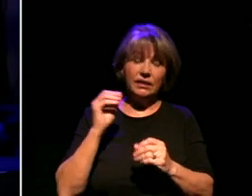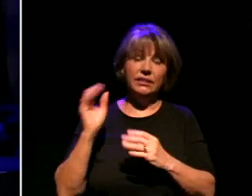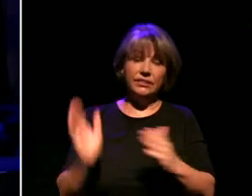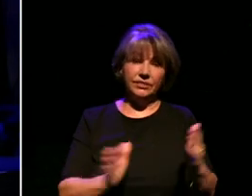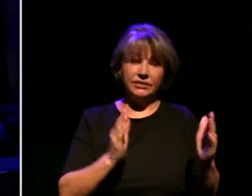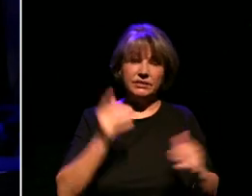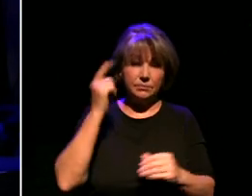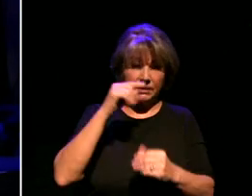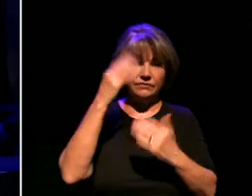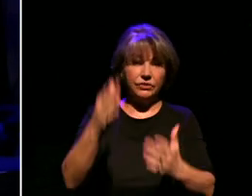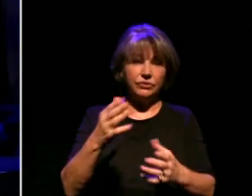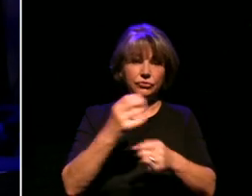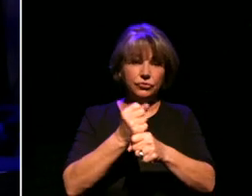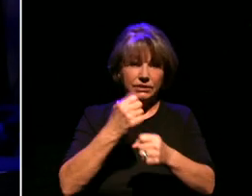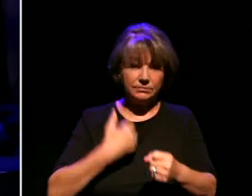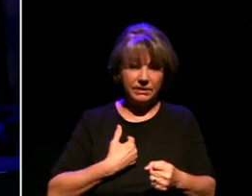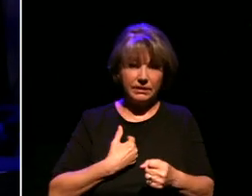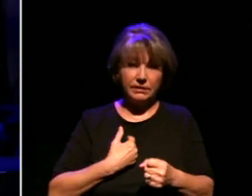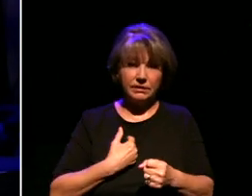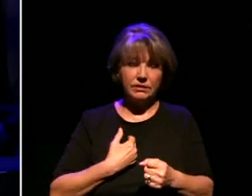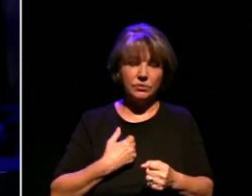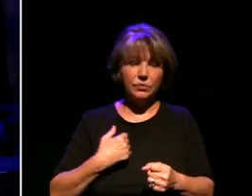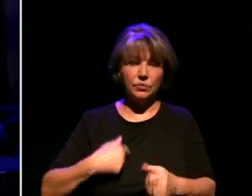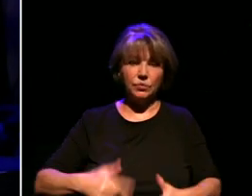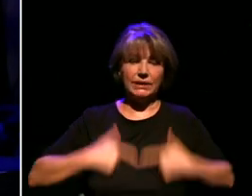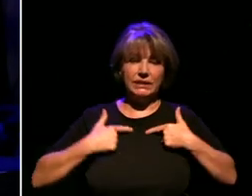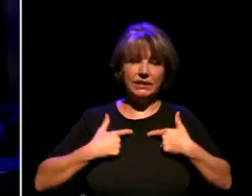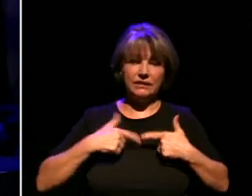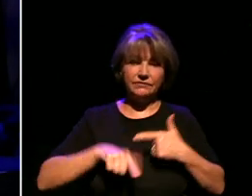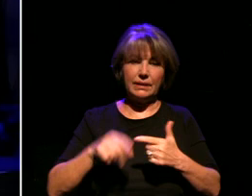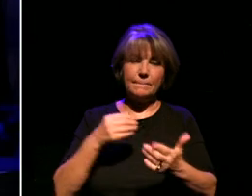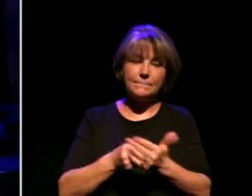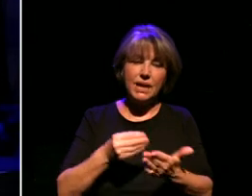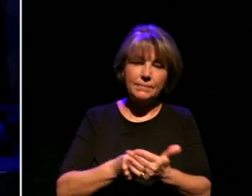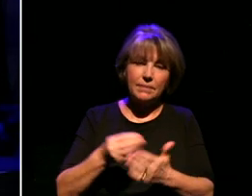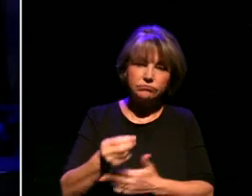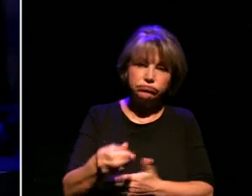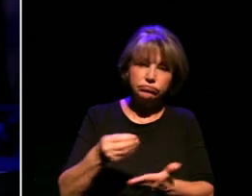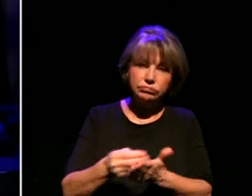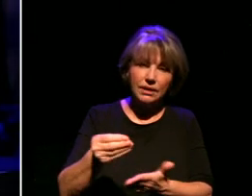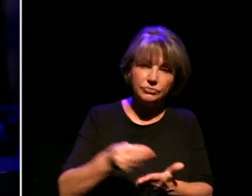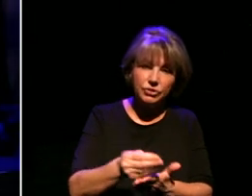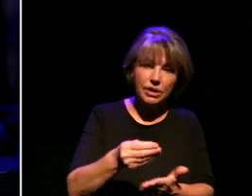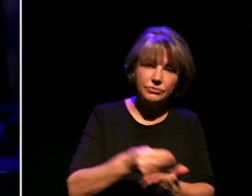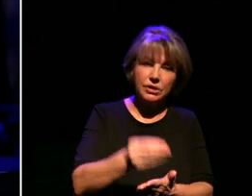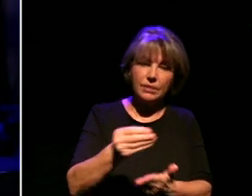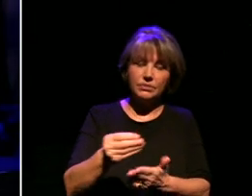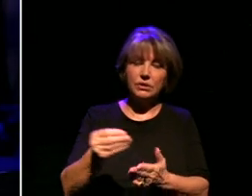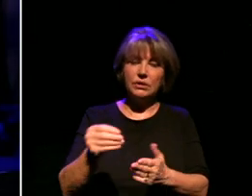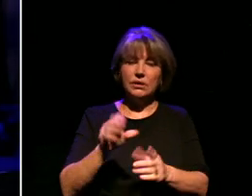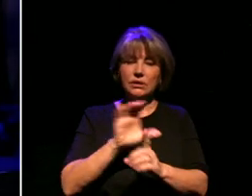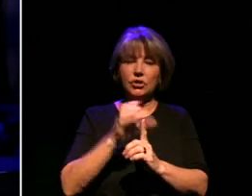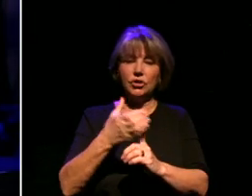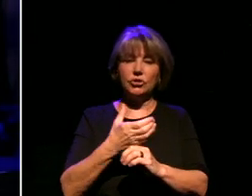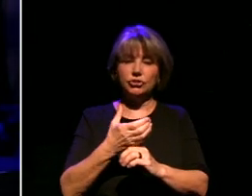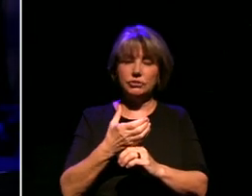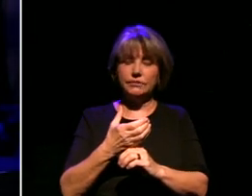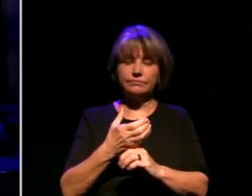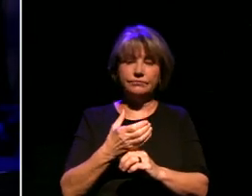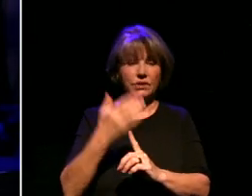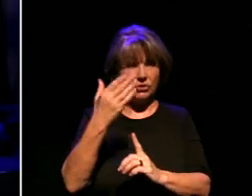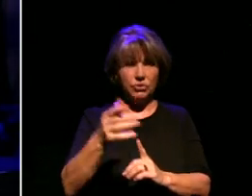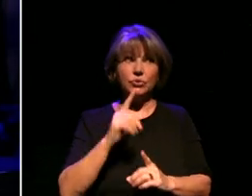me, we live in a very consumeristic culture. And no matter what income you make, there's a plan for you. You're